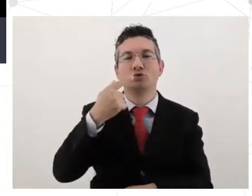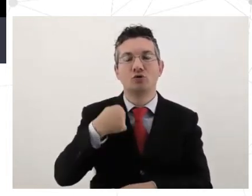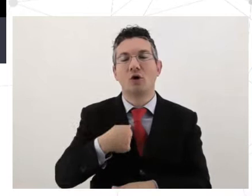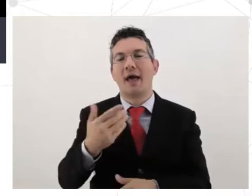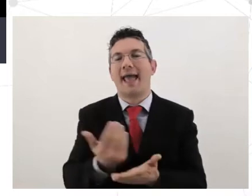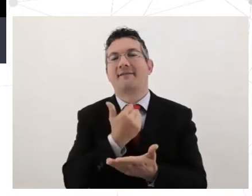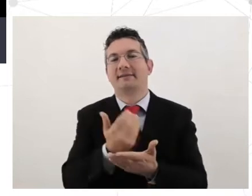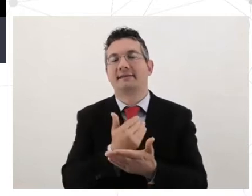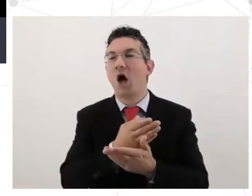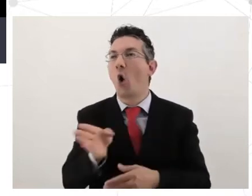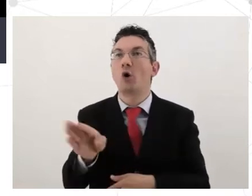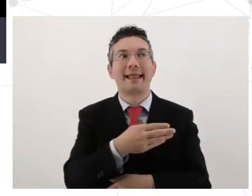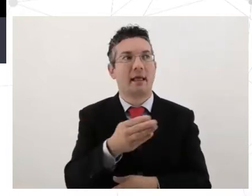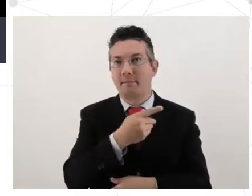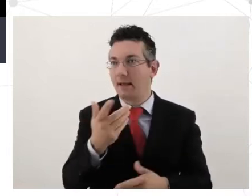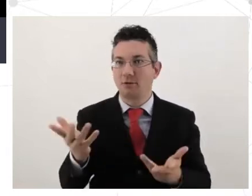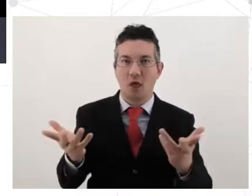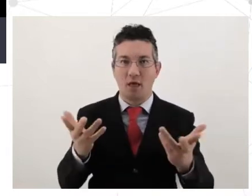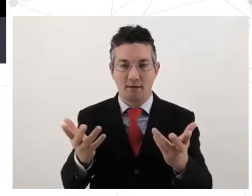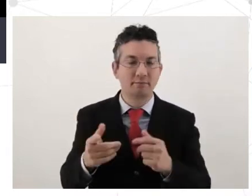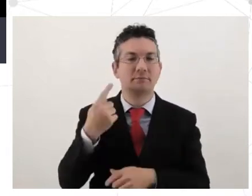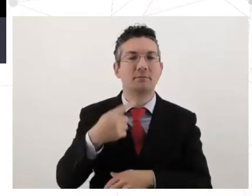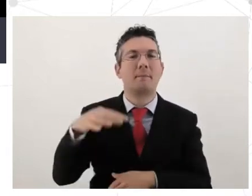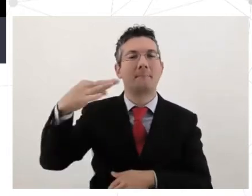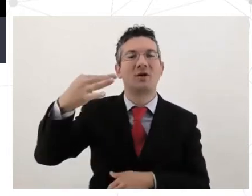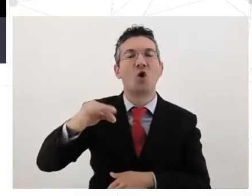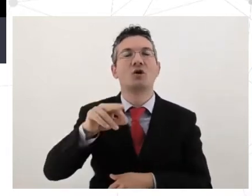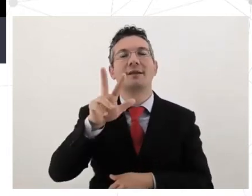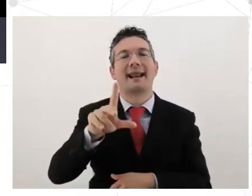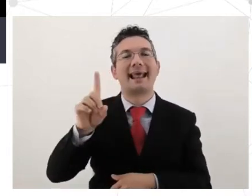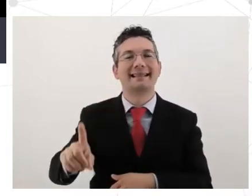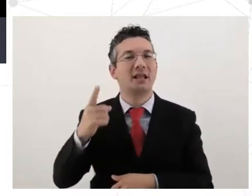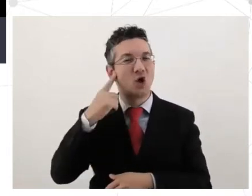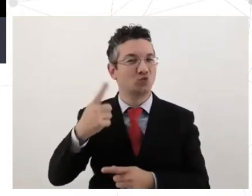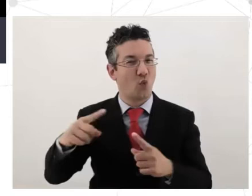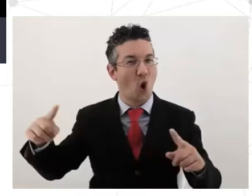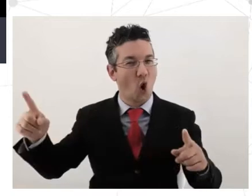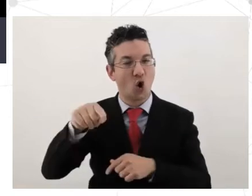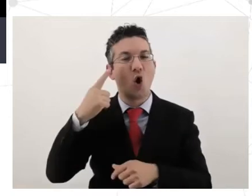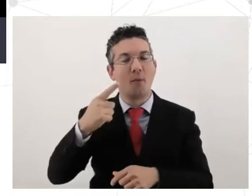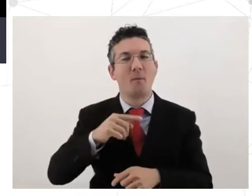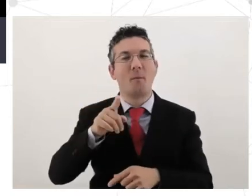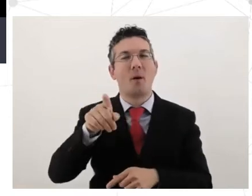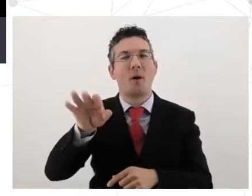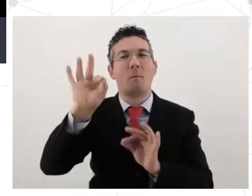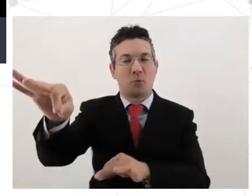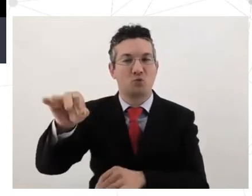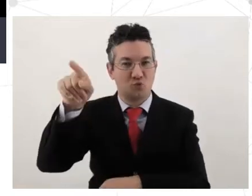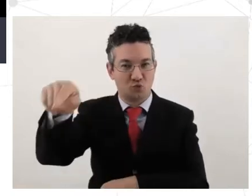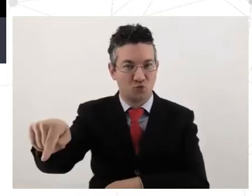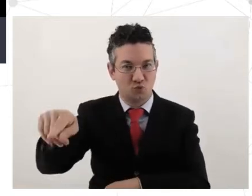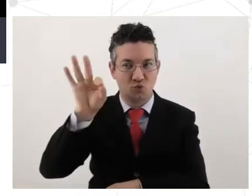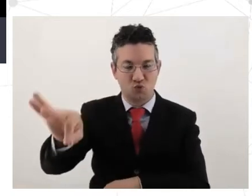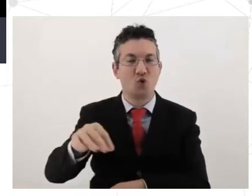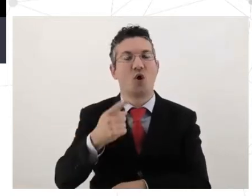user to customize the Soundscape experience to move efficiently through their environment. Users can mark particular landmarks